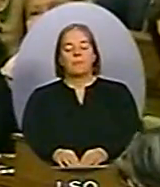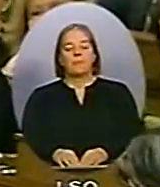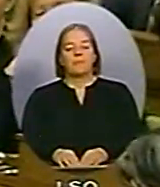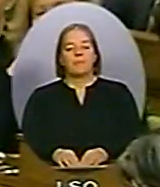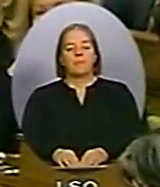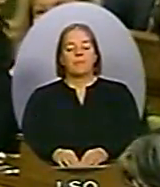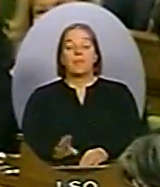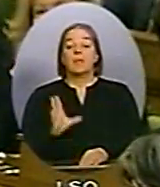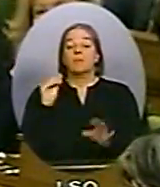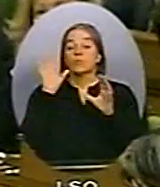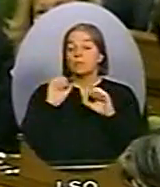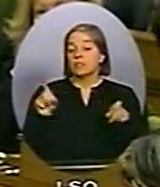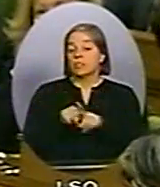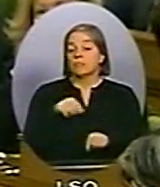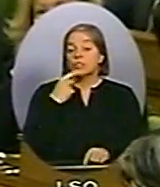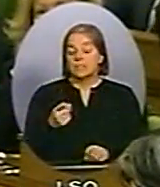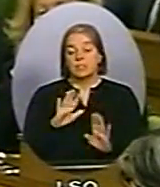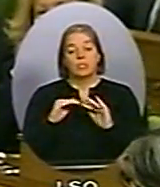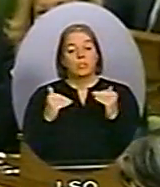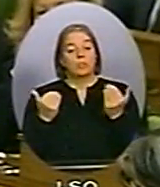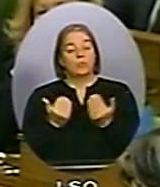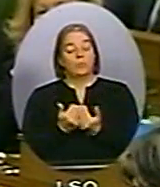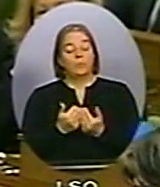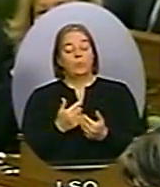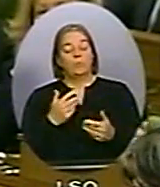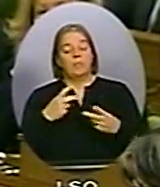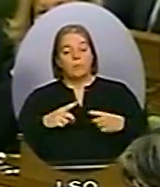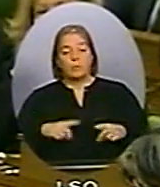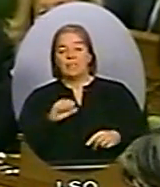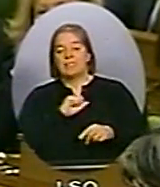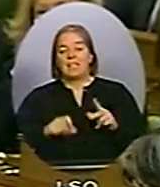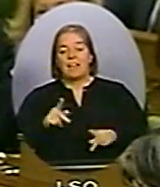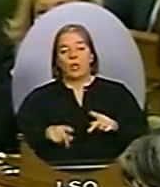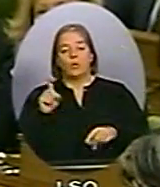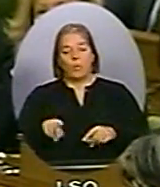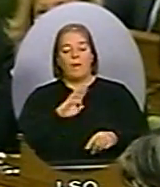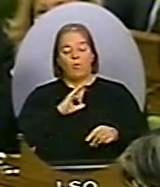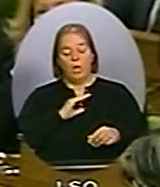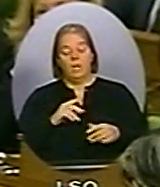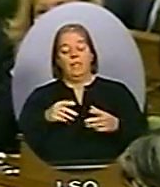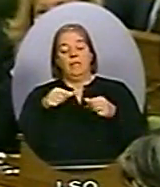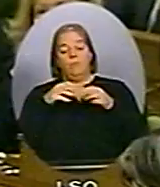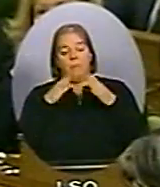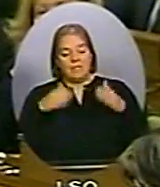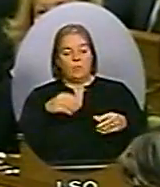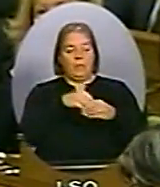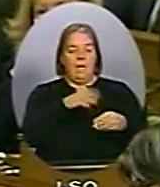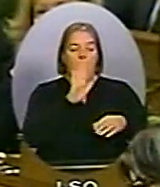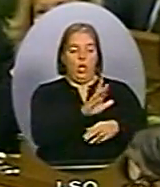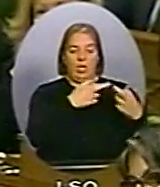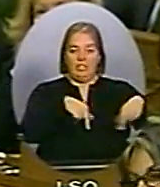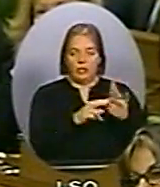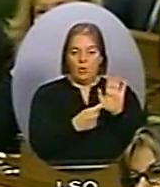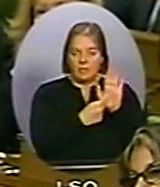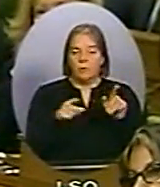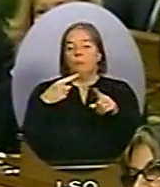Speaker, as I said, all parliamentarians are traditionally expected to maintain a residence in their home region as well as in the national capital region. As you know,